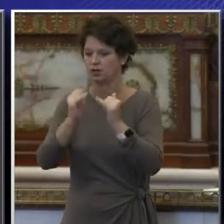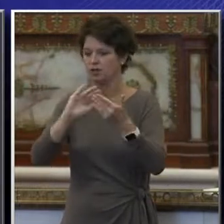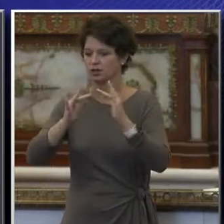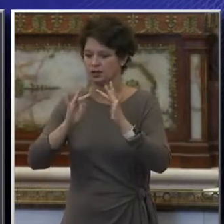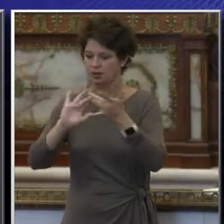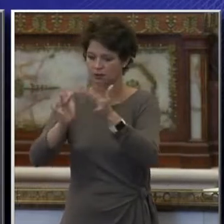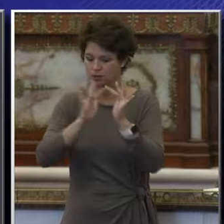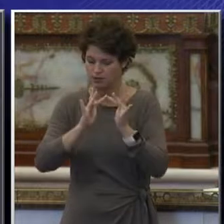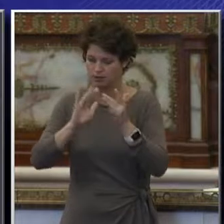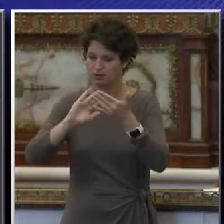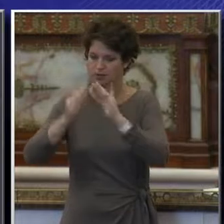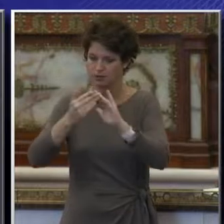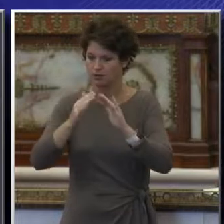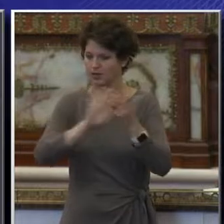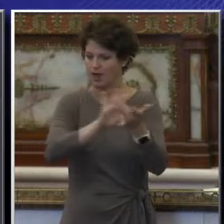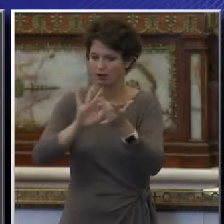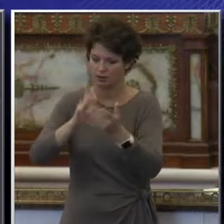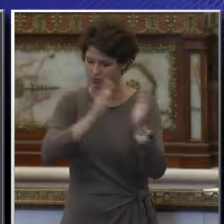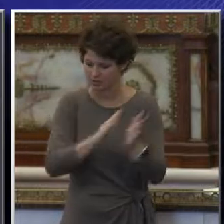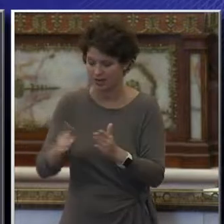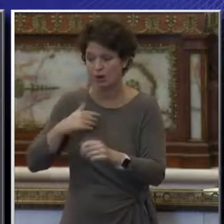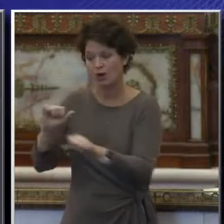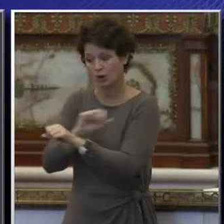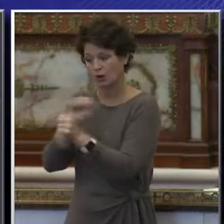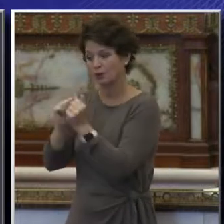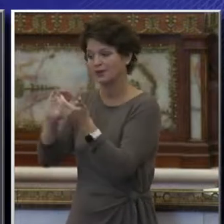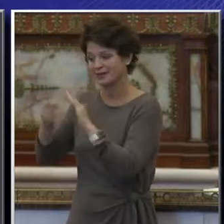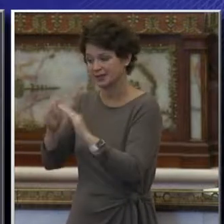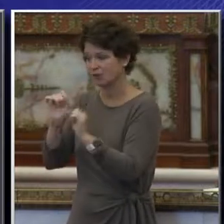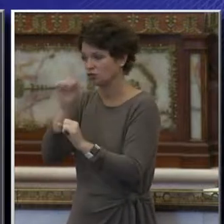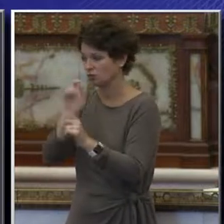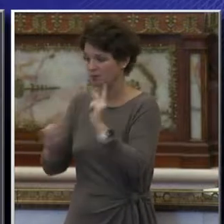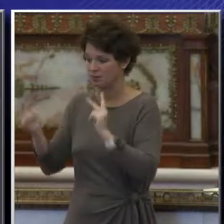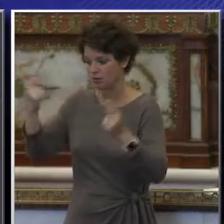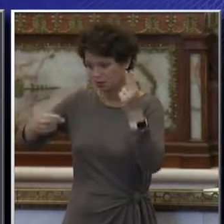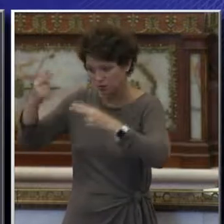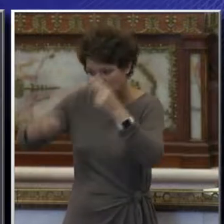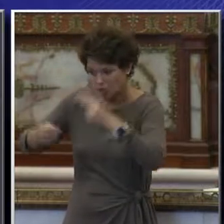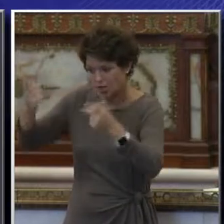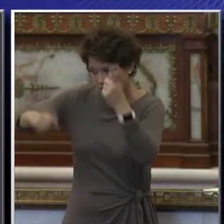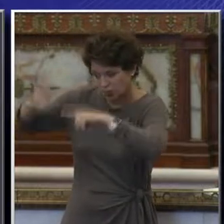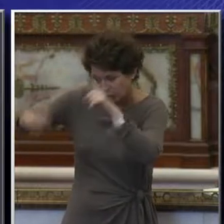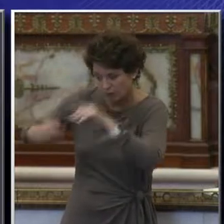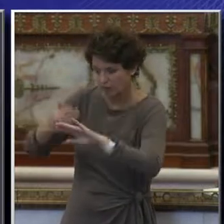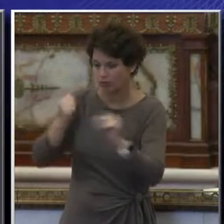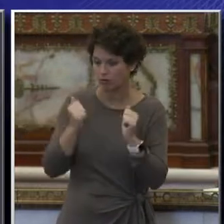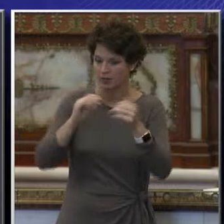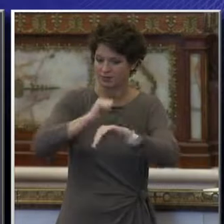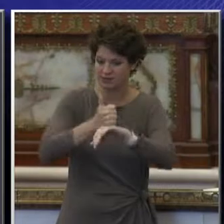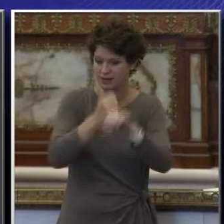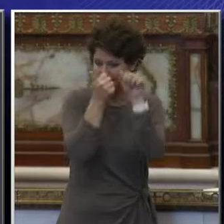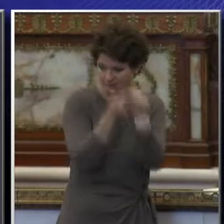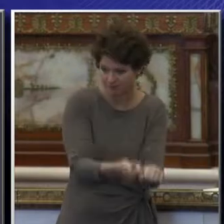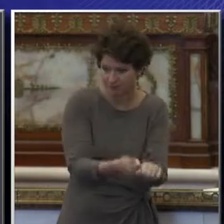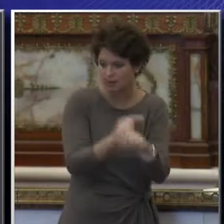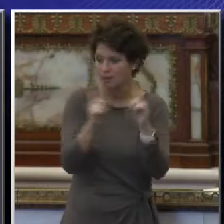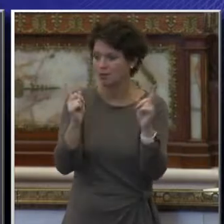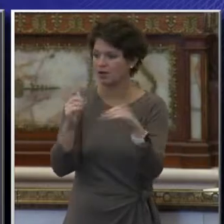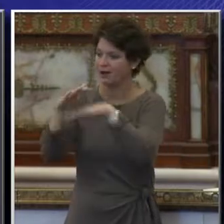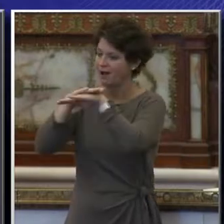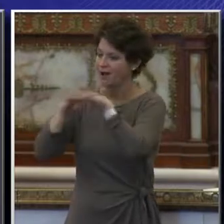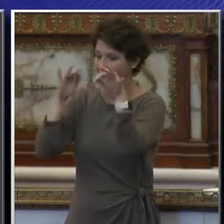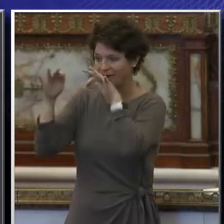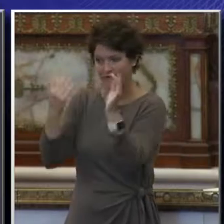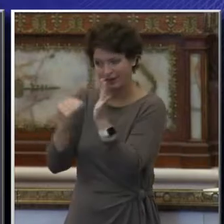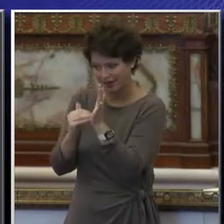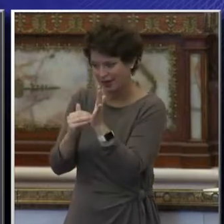and quite frankly, we'd like to, you know, work with the city to make sure everybody's on board before we fully implement it. But at a high level, again,